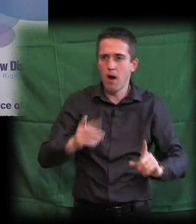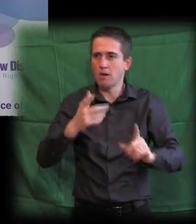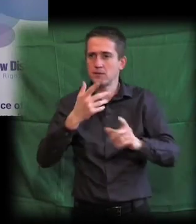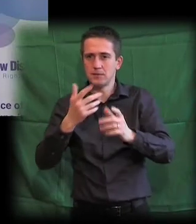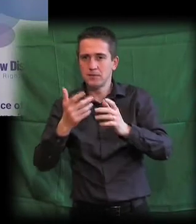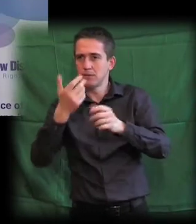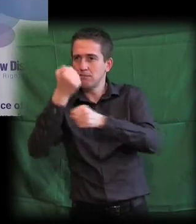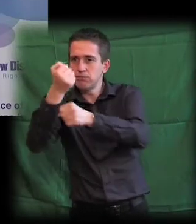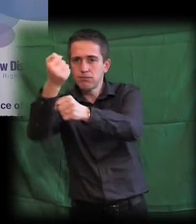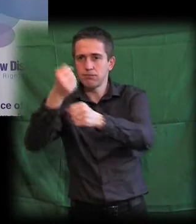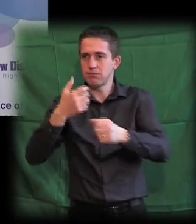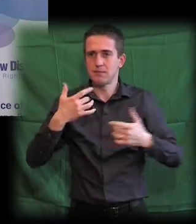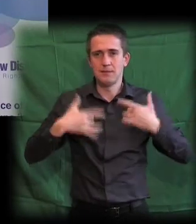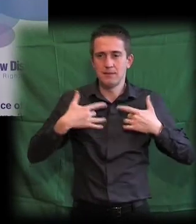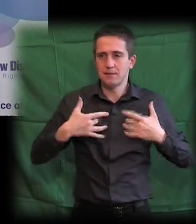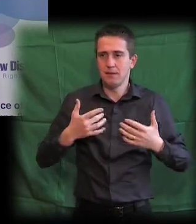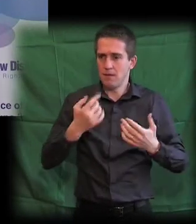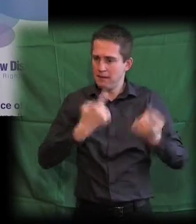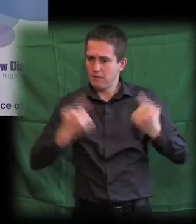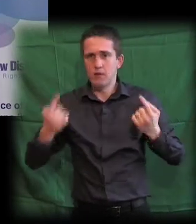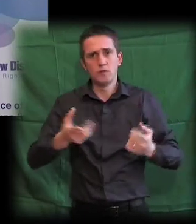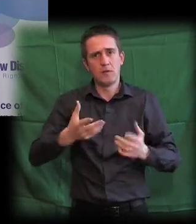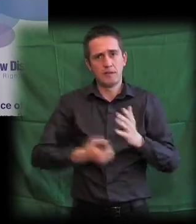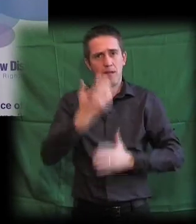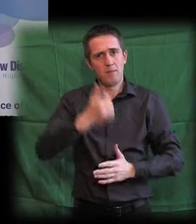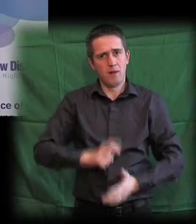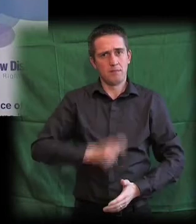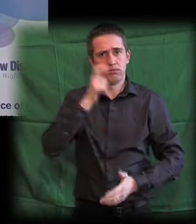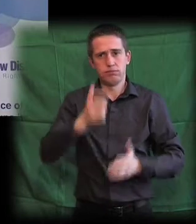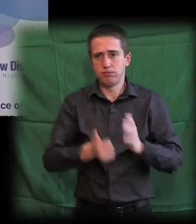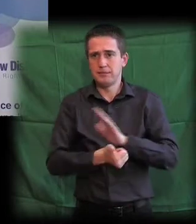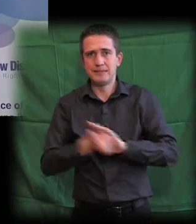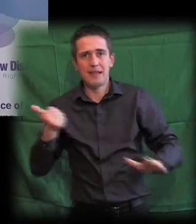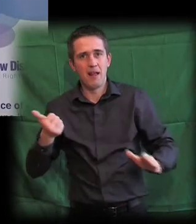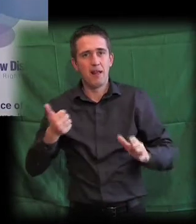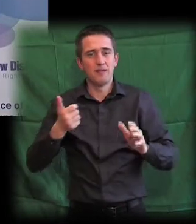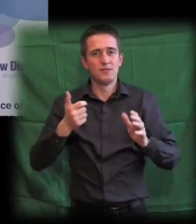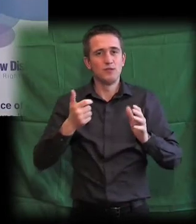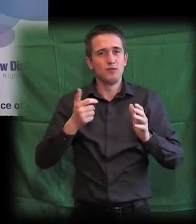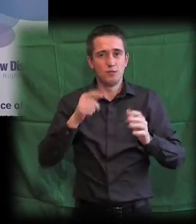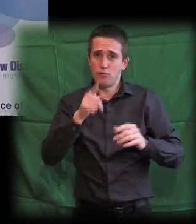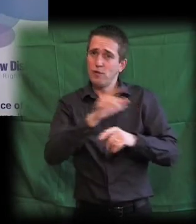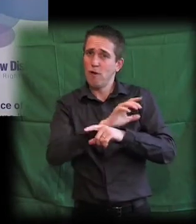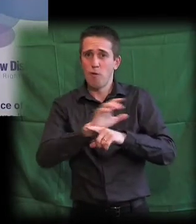their skills, confidence building, and we've had loads of other training as well, so it's a